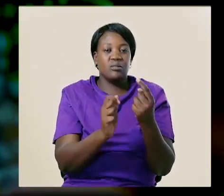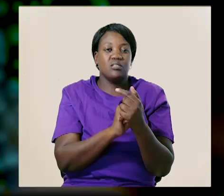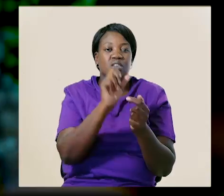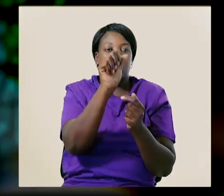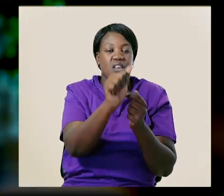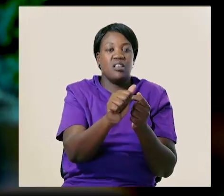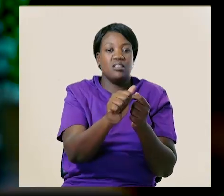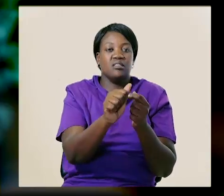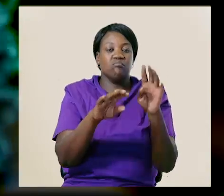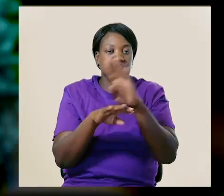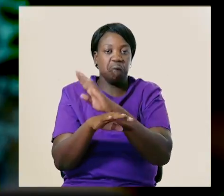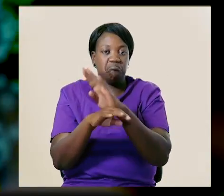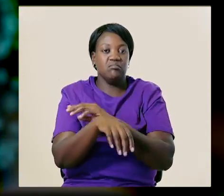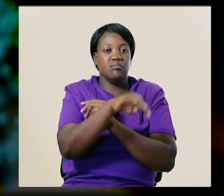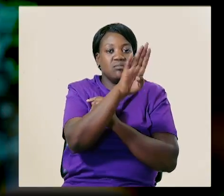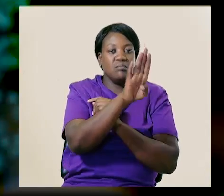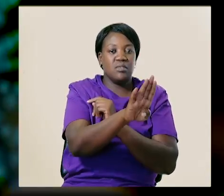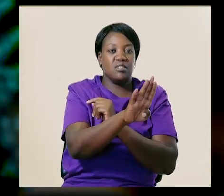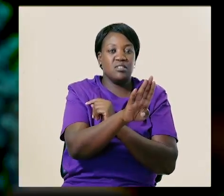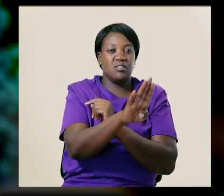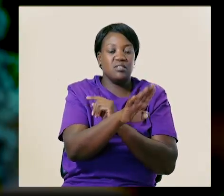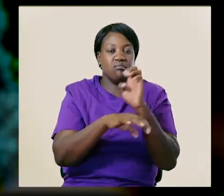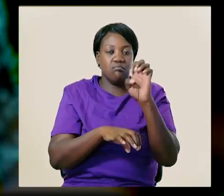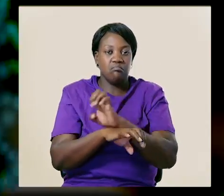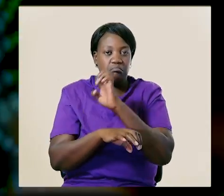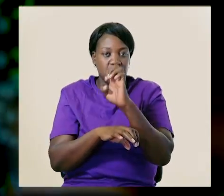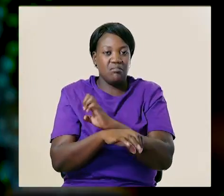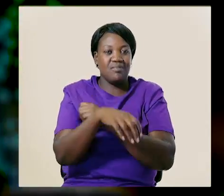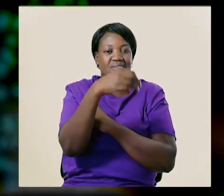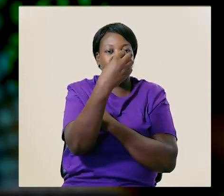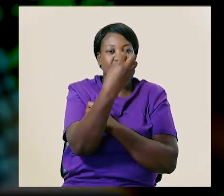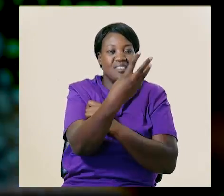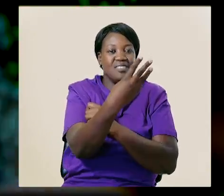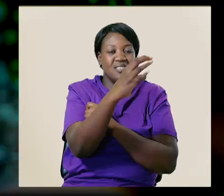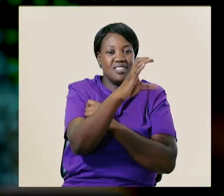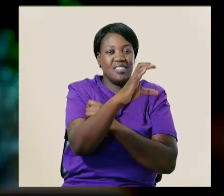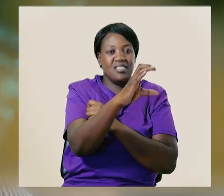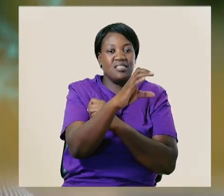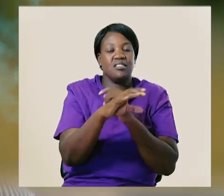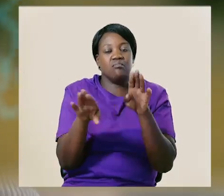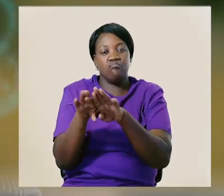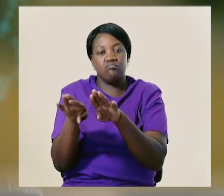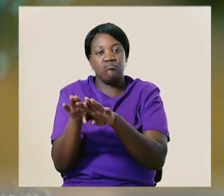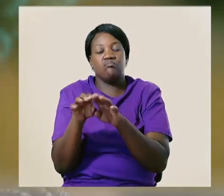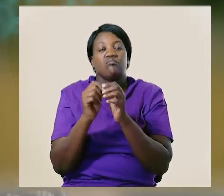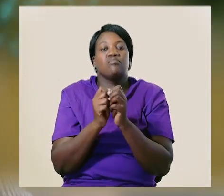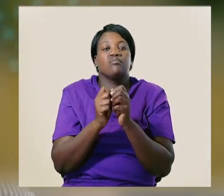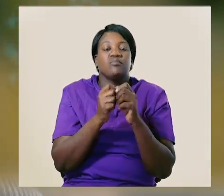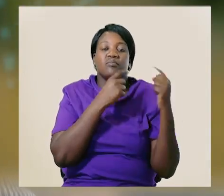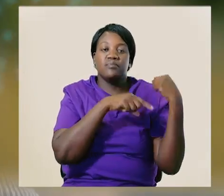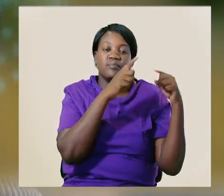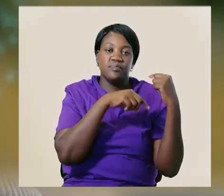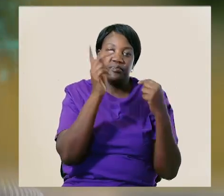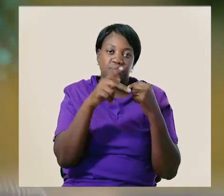A, enterprise, B, entrepreneurship, or C, production. Here's the question